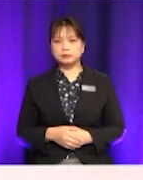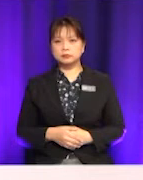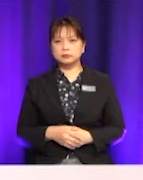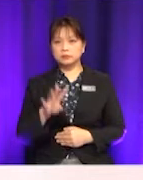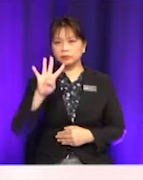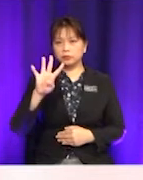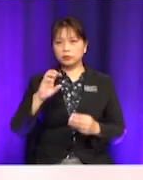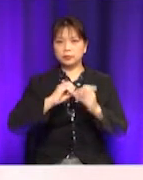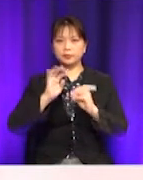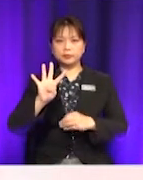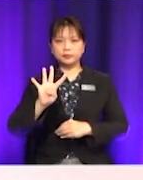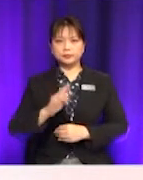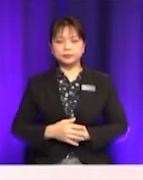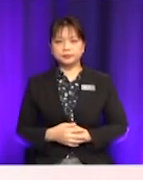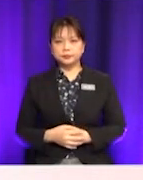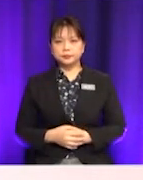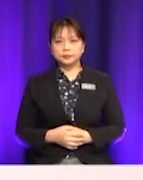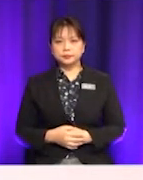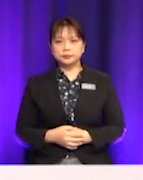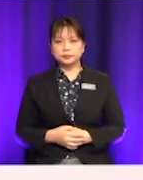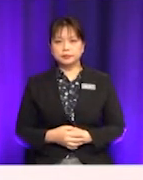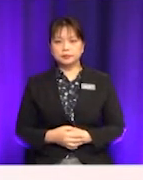number 4.